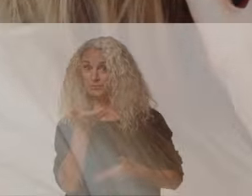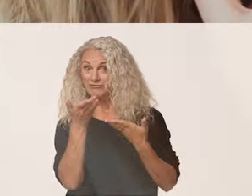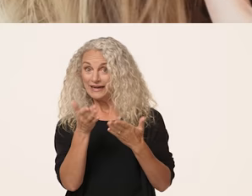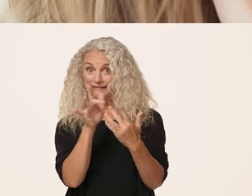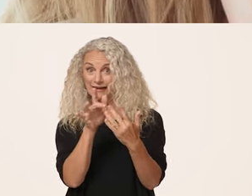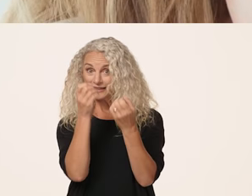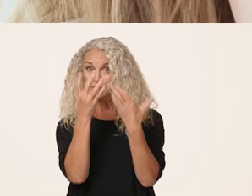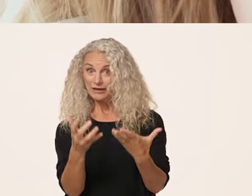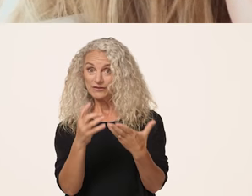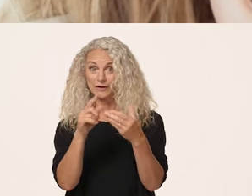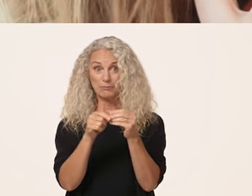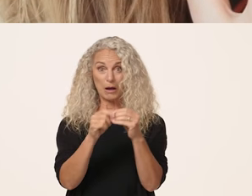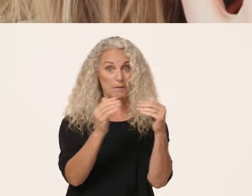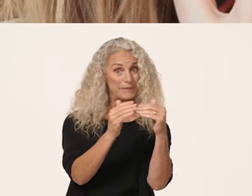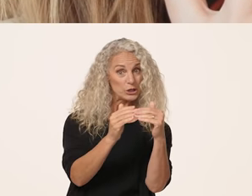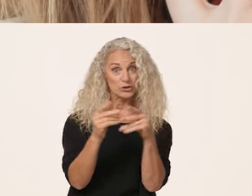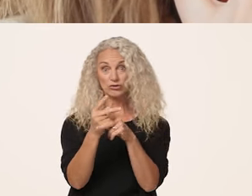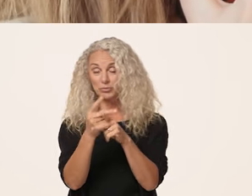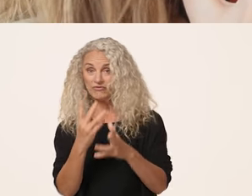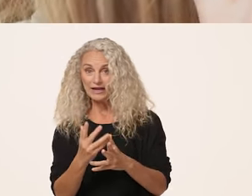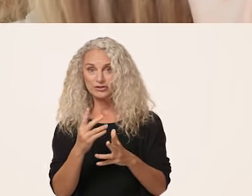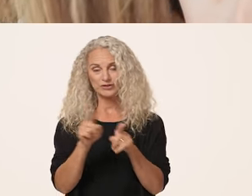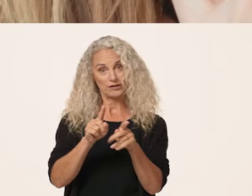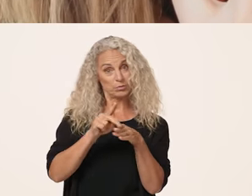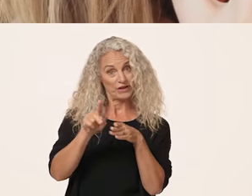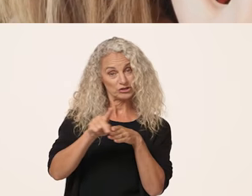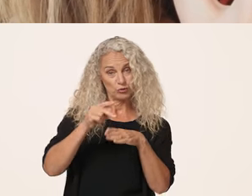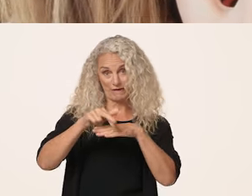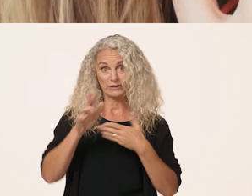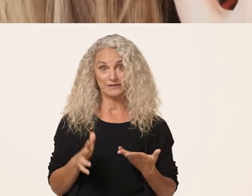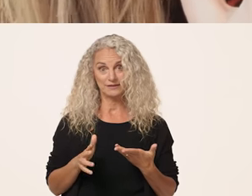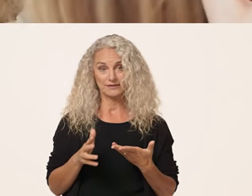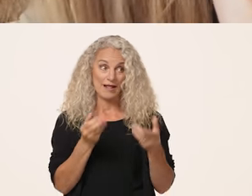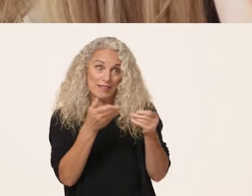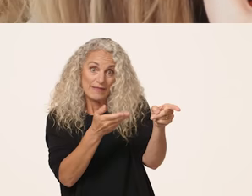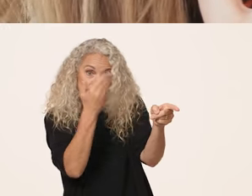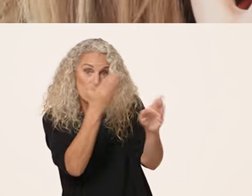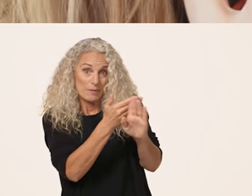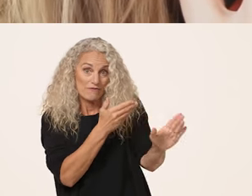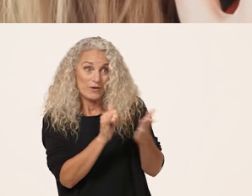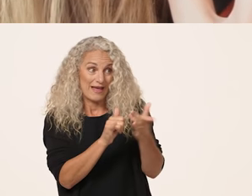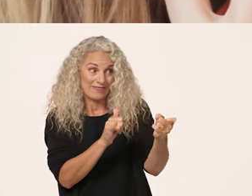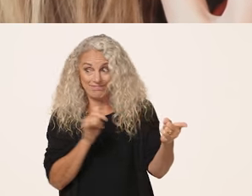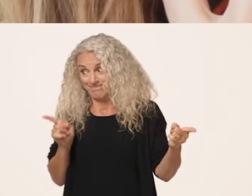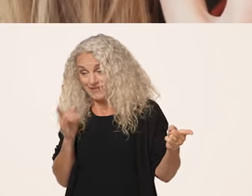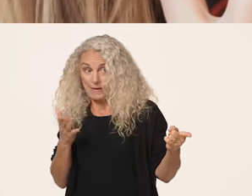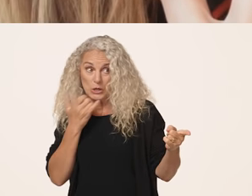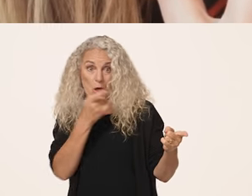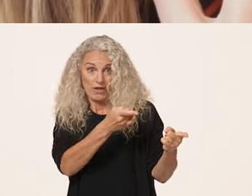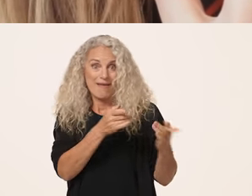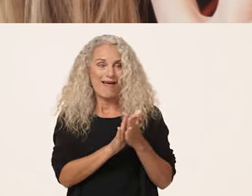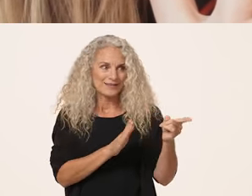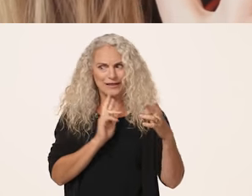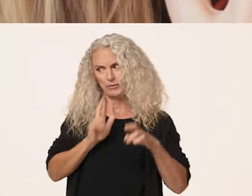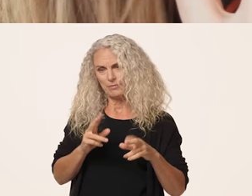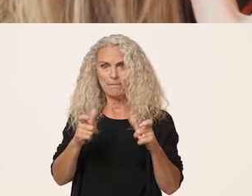If you've provided contact information for peers or supervisors as professional references, let them know in advance that they may be called